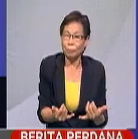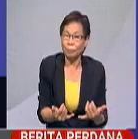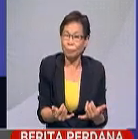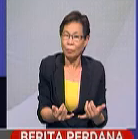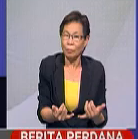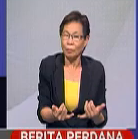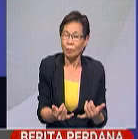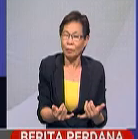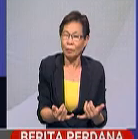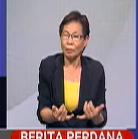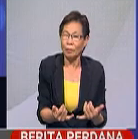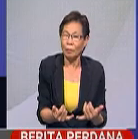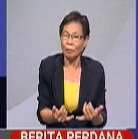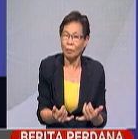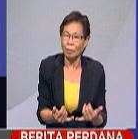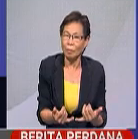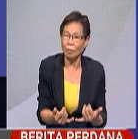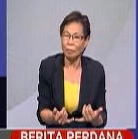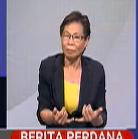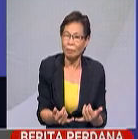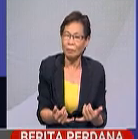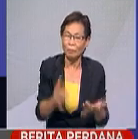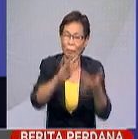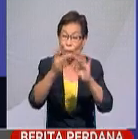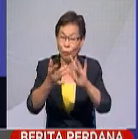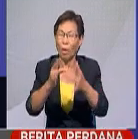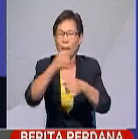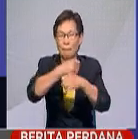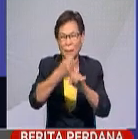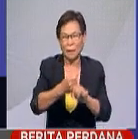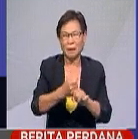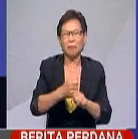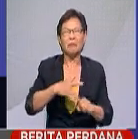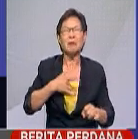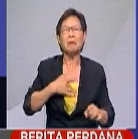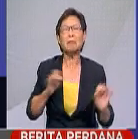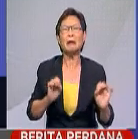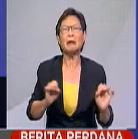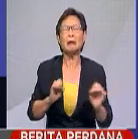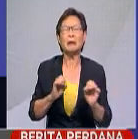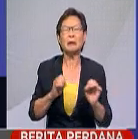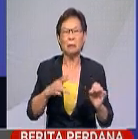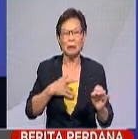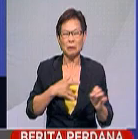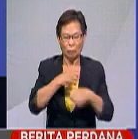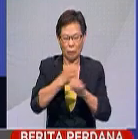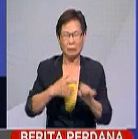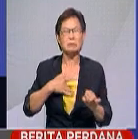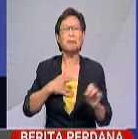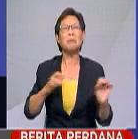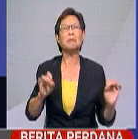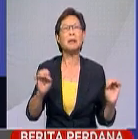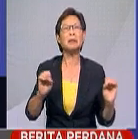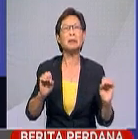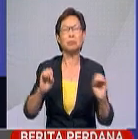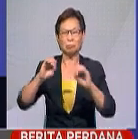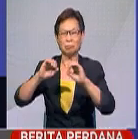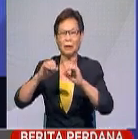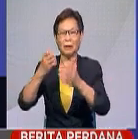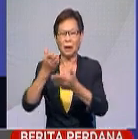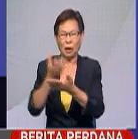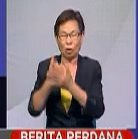it does not make us immune to global economic headwinds. It is what